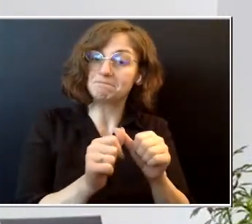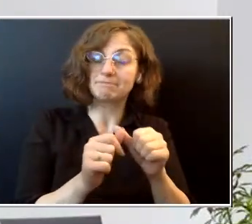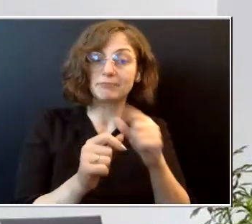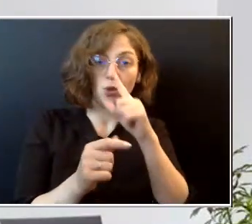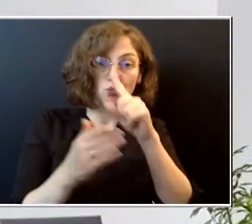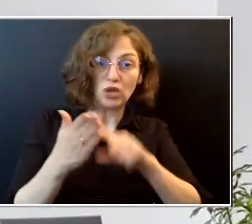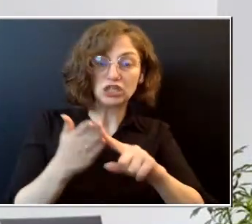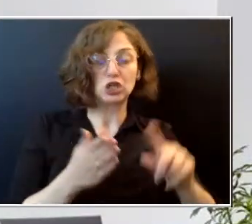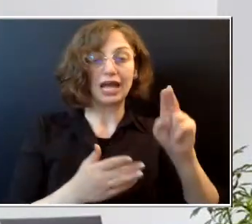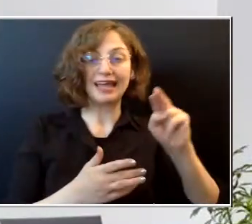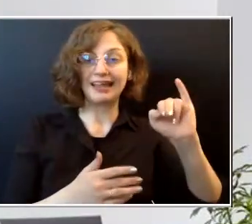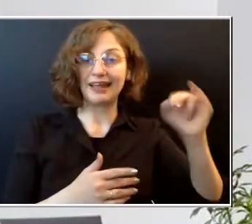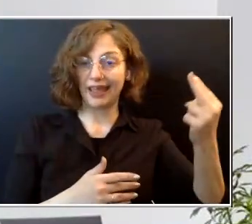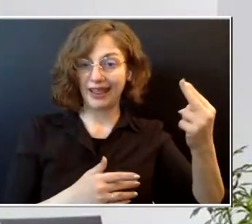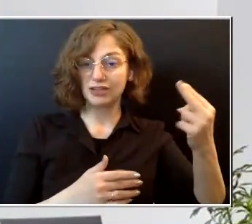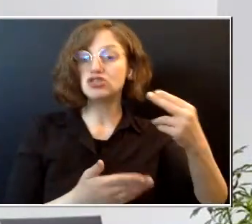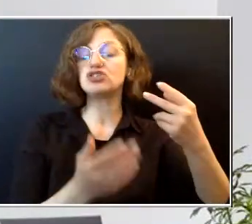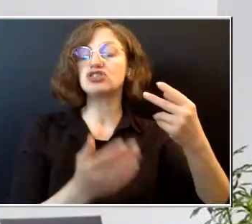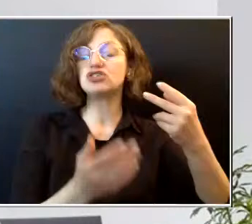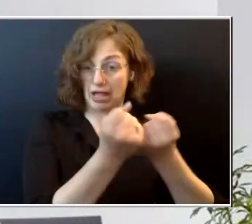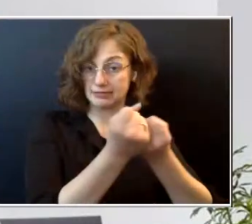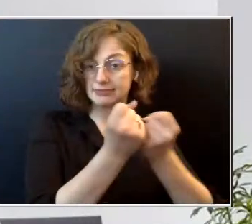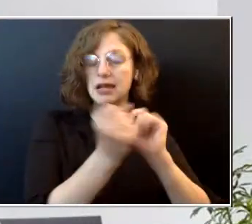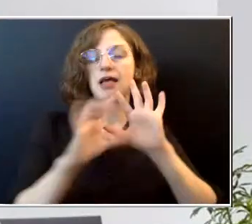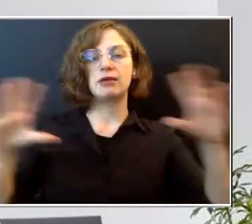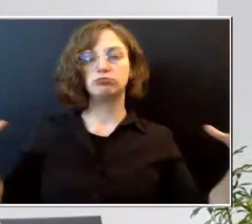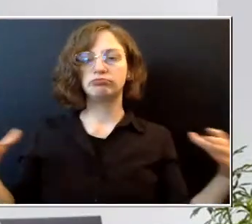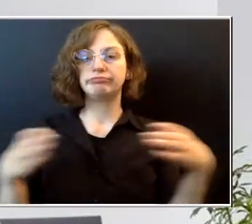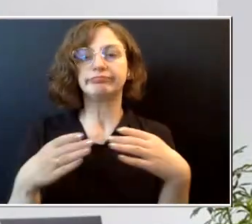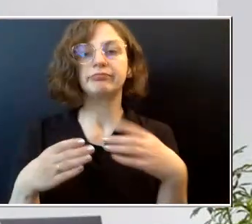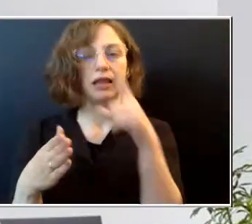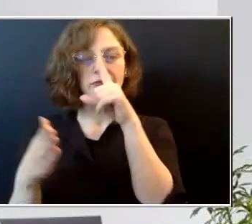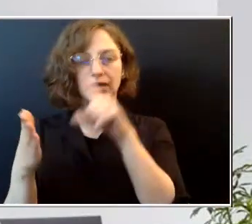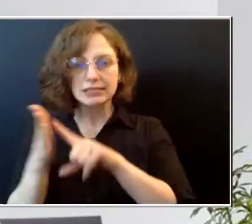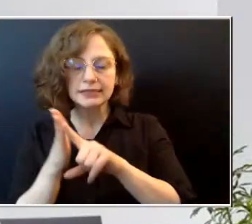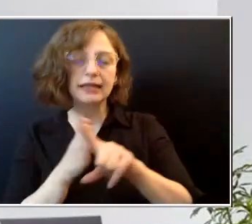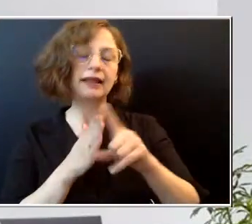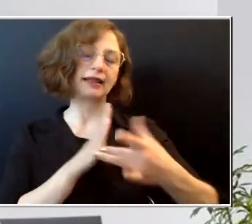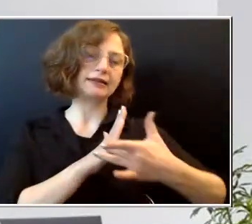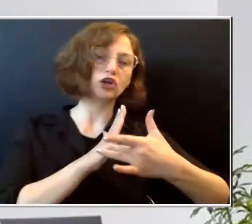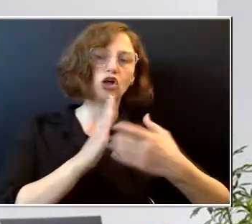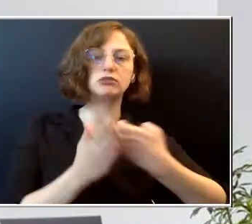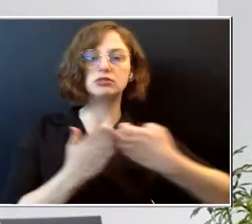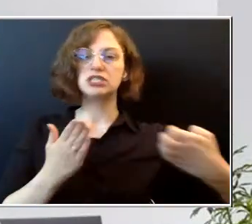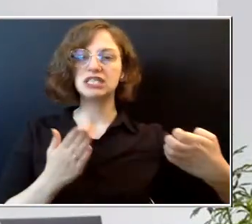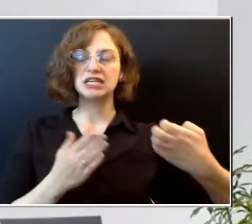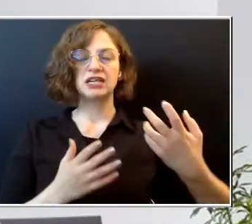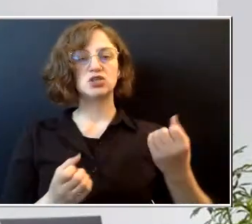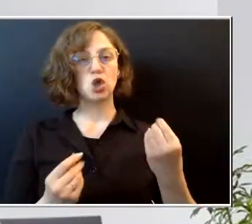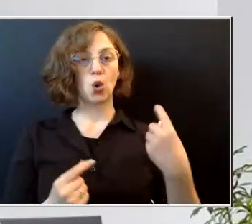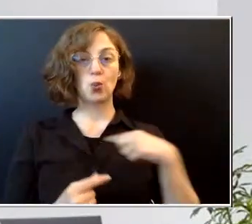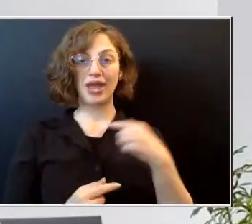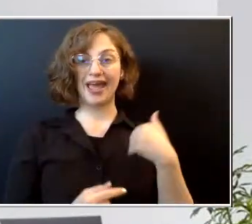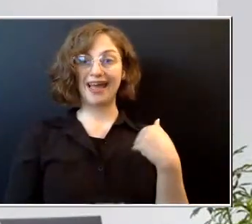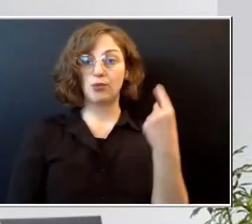and technologies in a particular area of focus. And so we had half of one of those. The other half was in